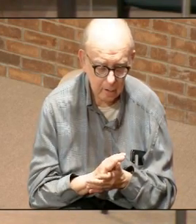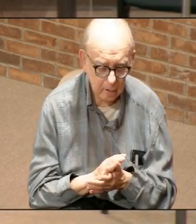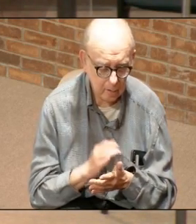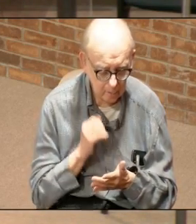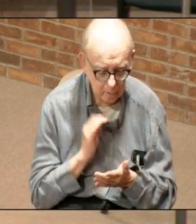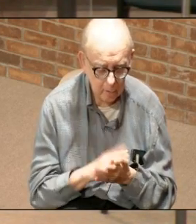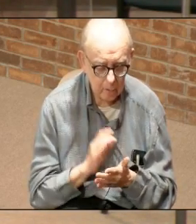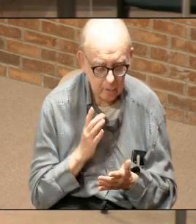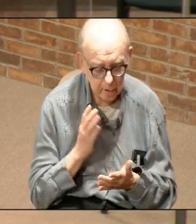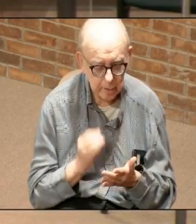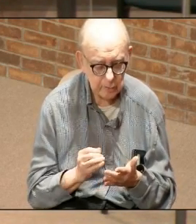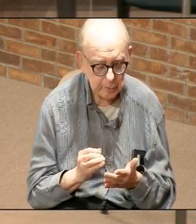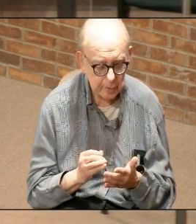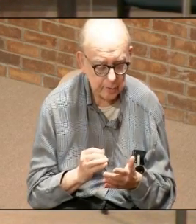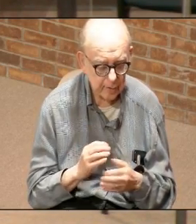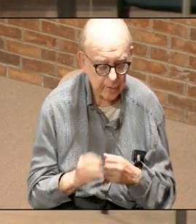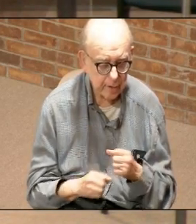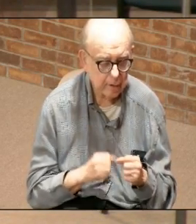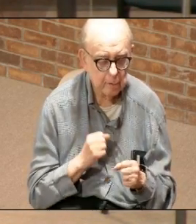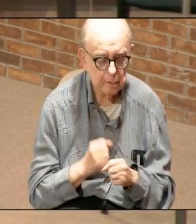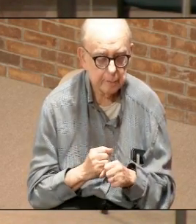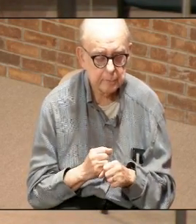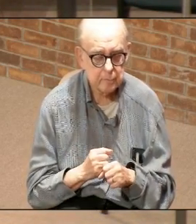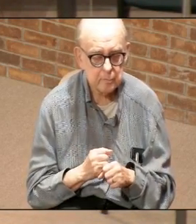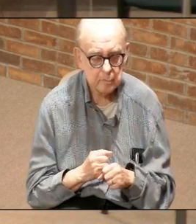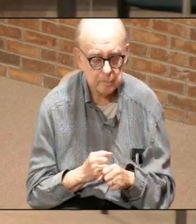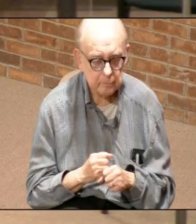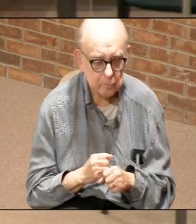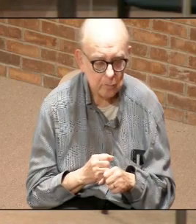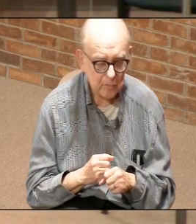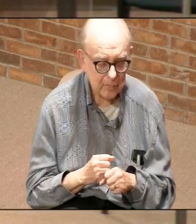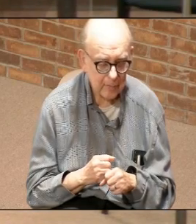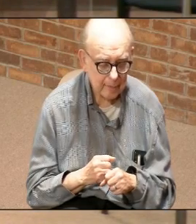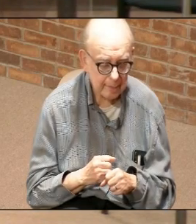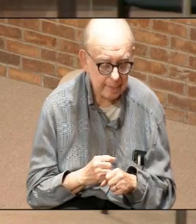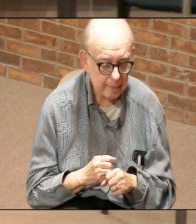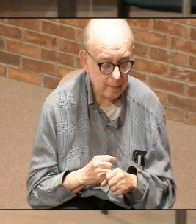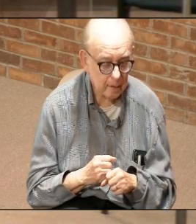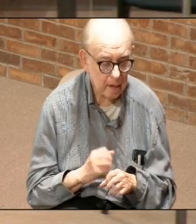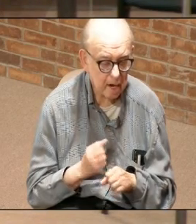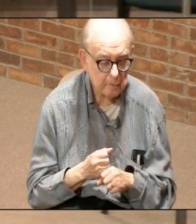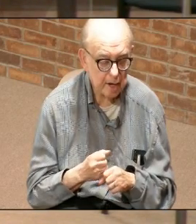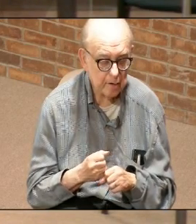She had gone through this year, and it had toughened her up.